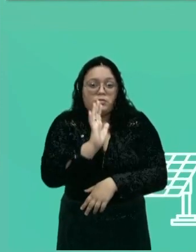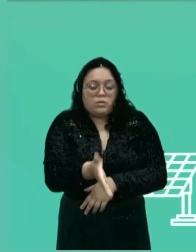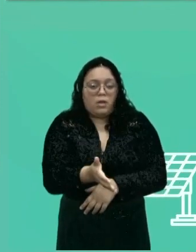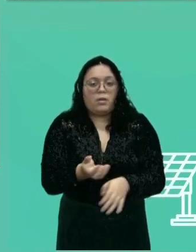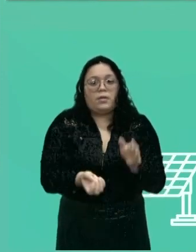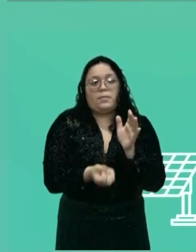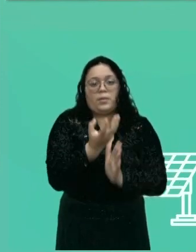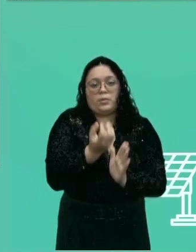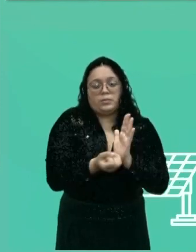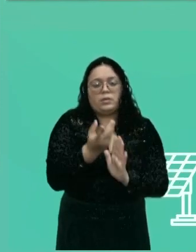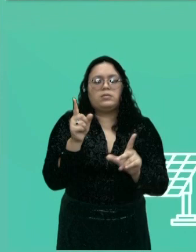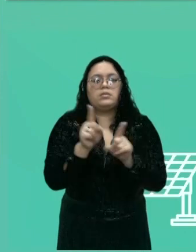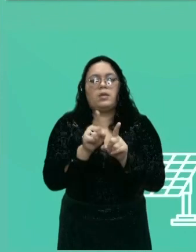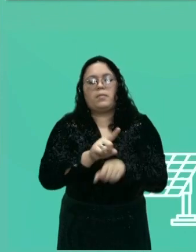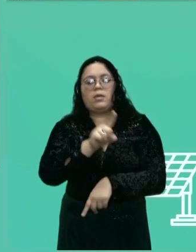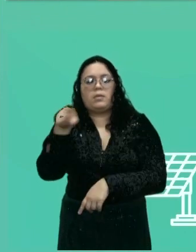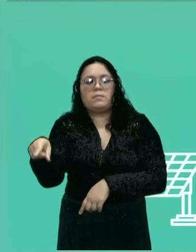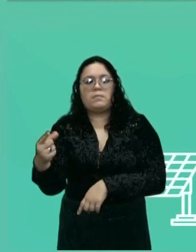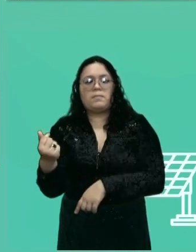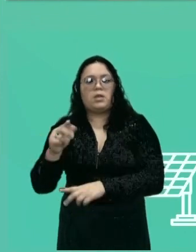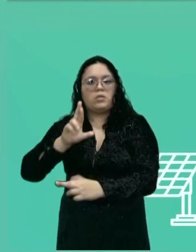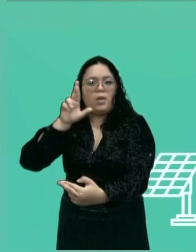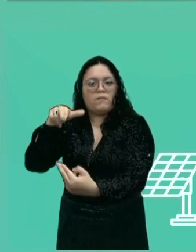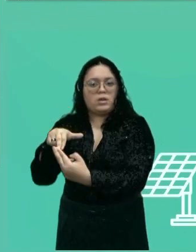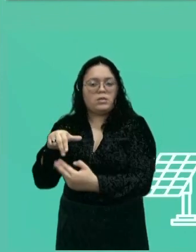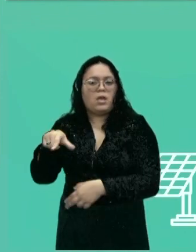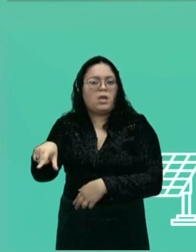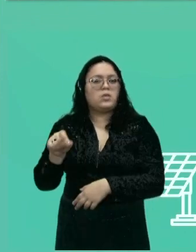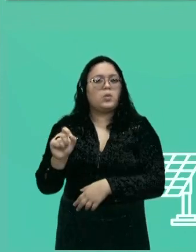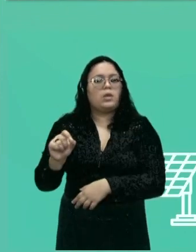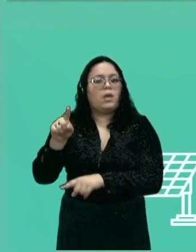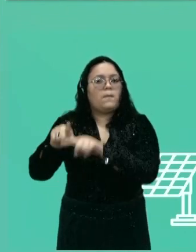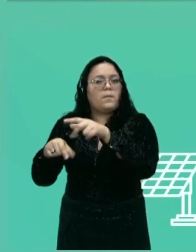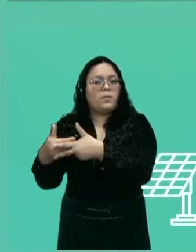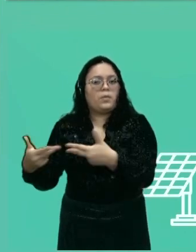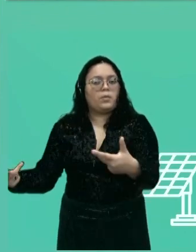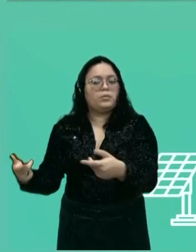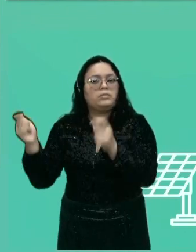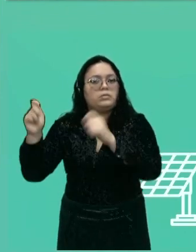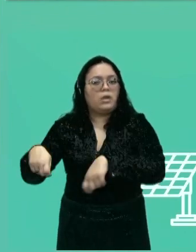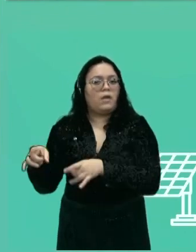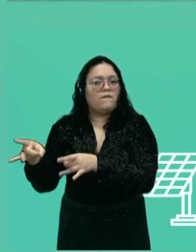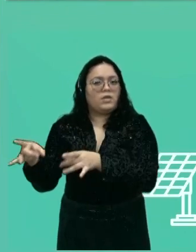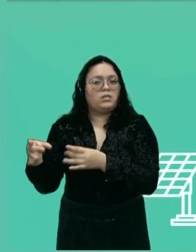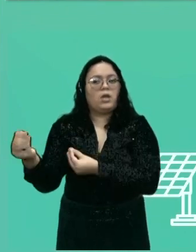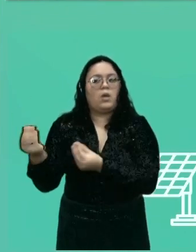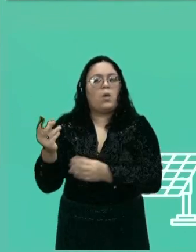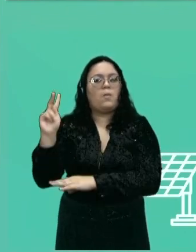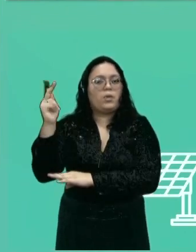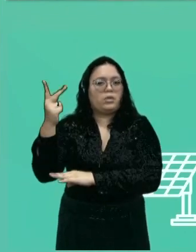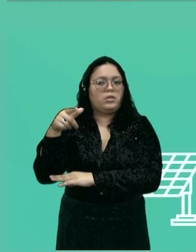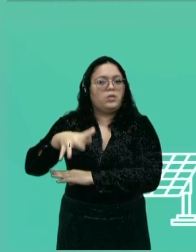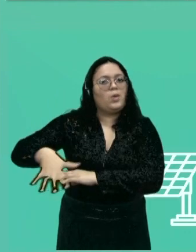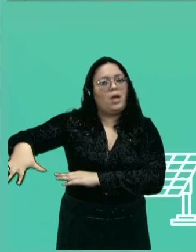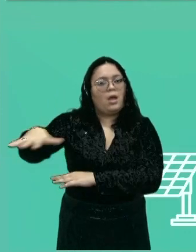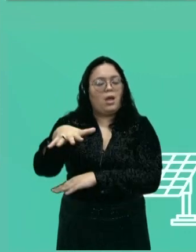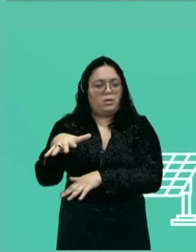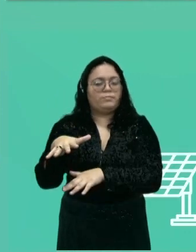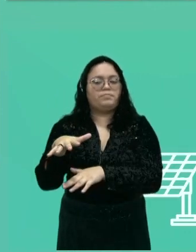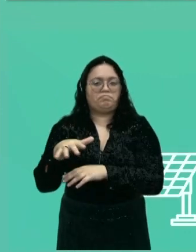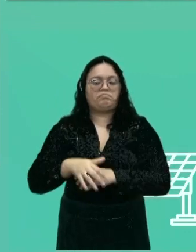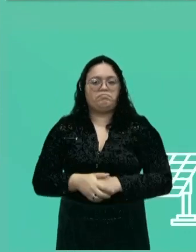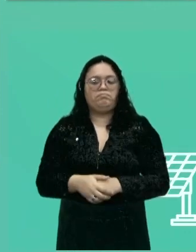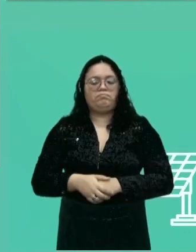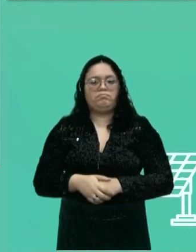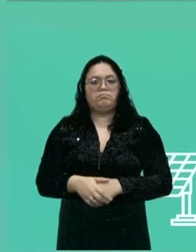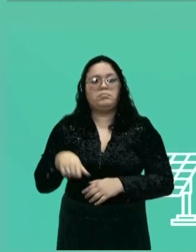which is the price at which these producers are actually able to sell their low carbon hydrogen in the market. And the reference price will include a